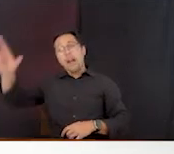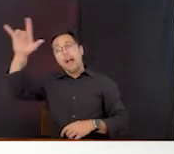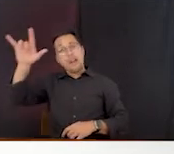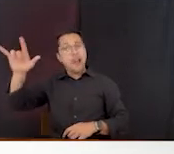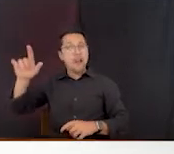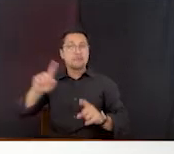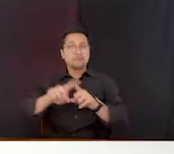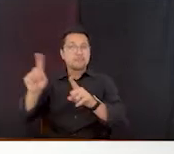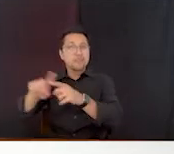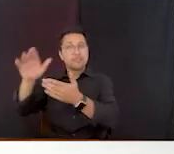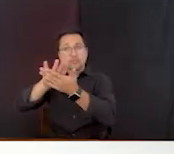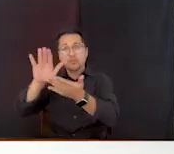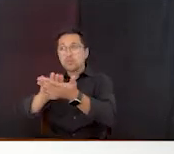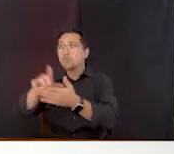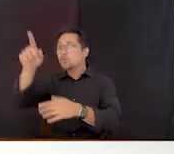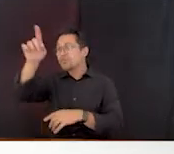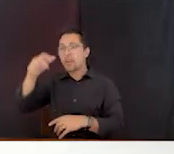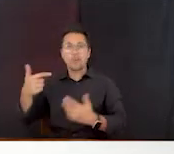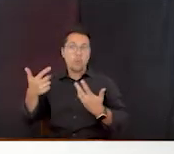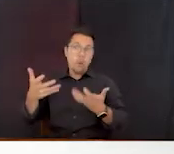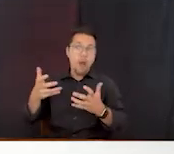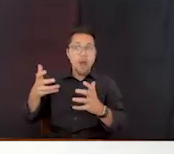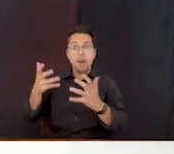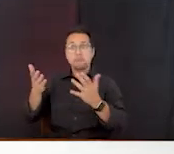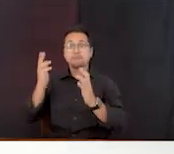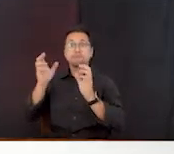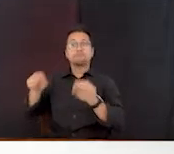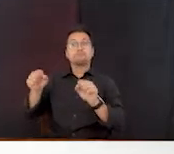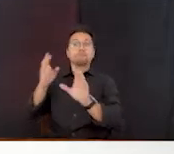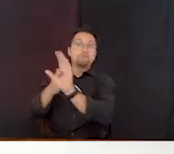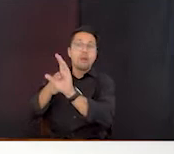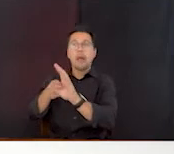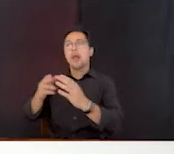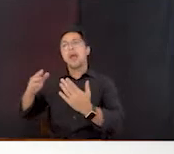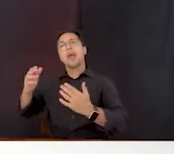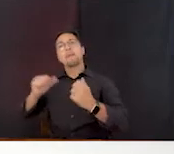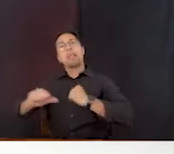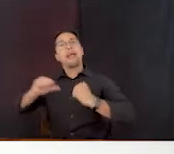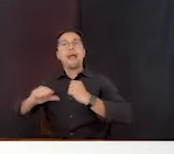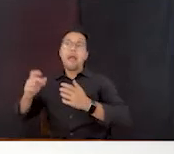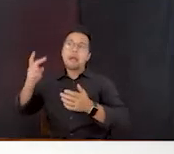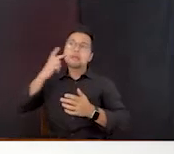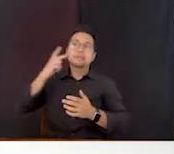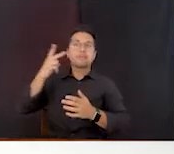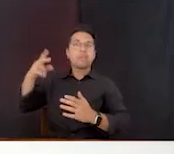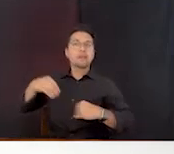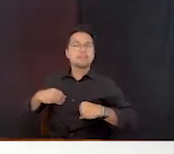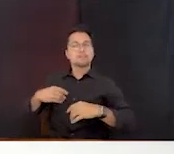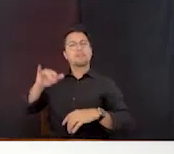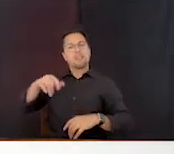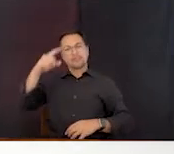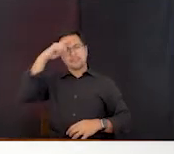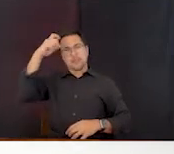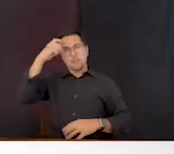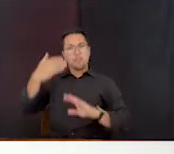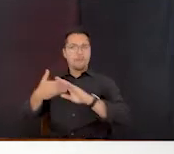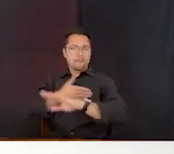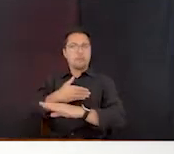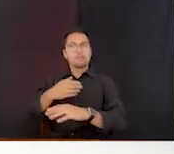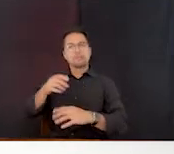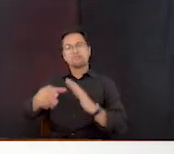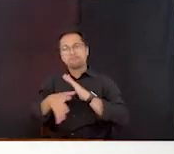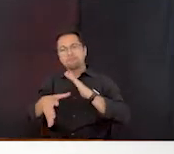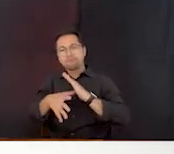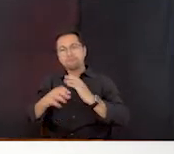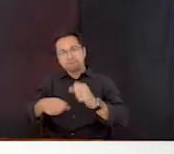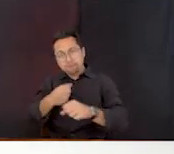for 4 years. In master's it's the same thing, it's 2 years. So you're spending a lot of time with that person, you want to make sure there's a connection there. And typically what you do is you fly around the country